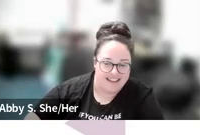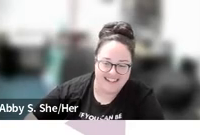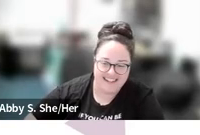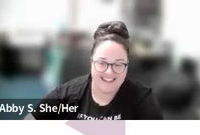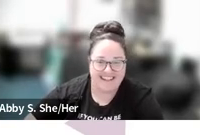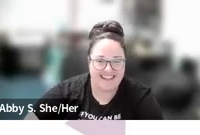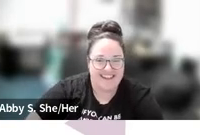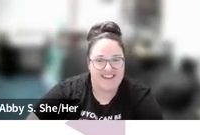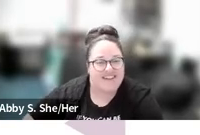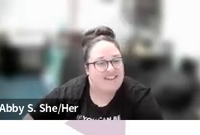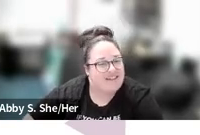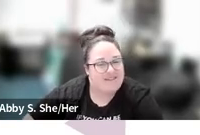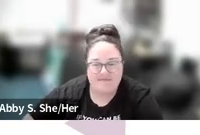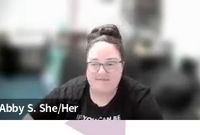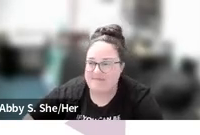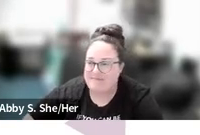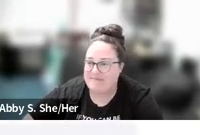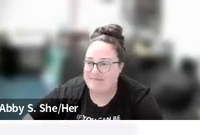chaos.